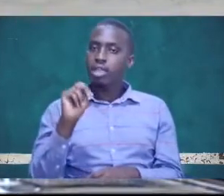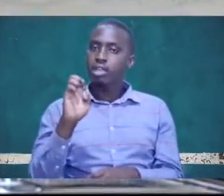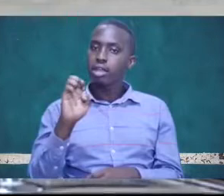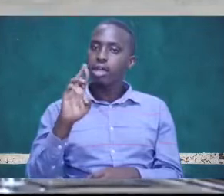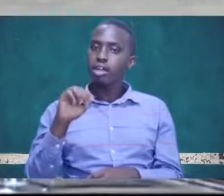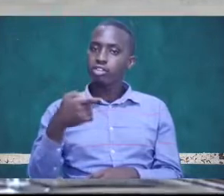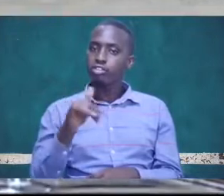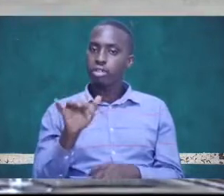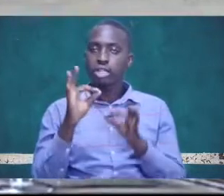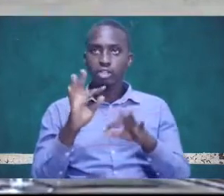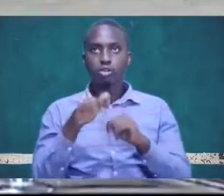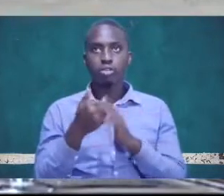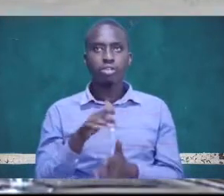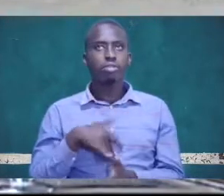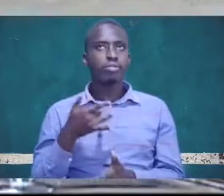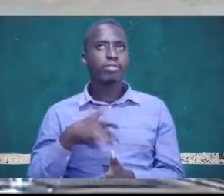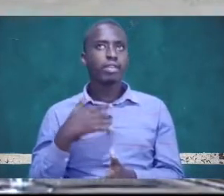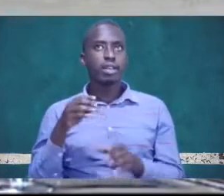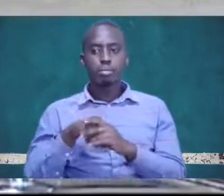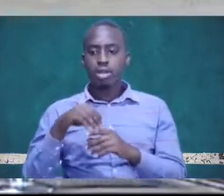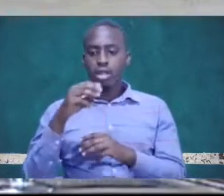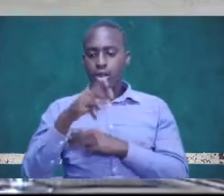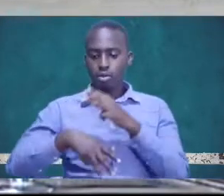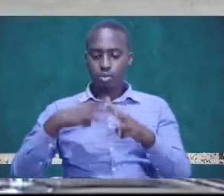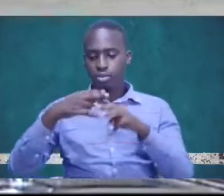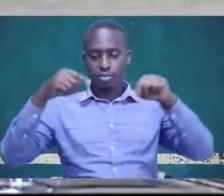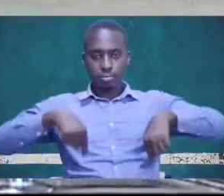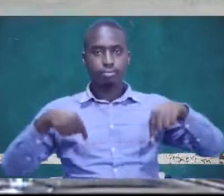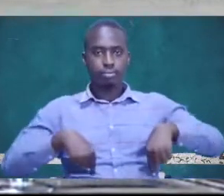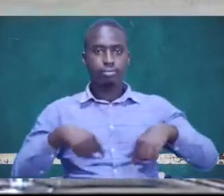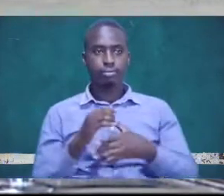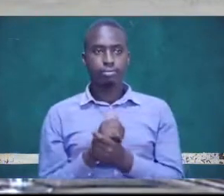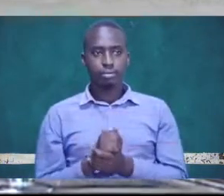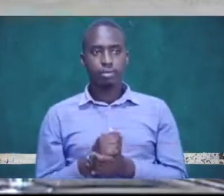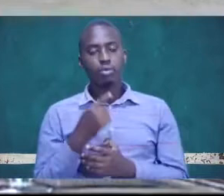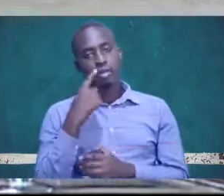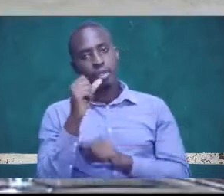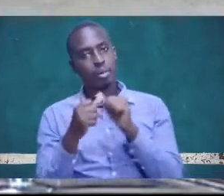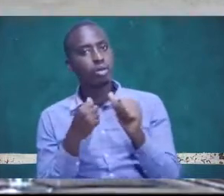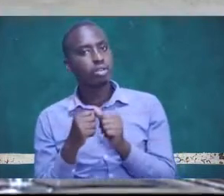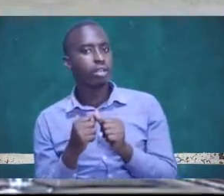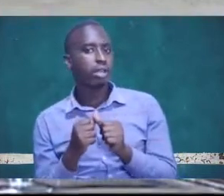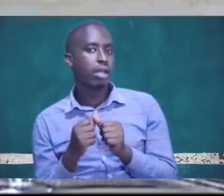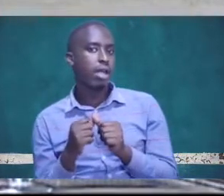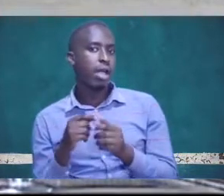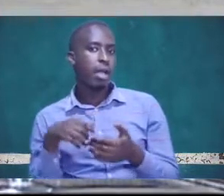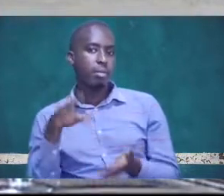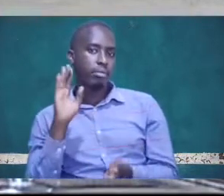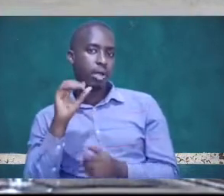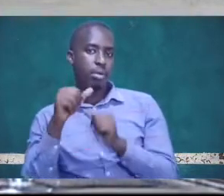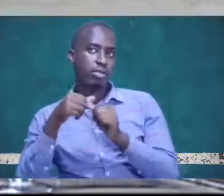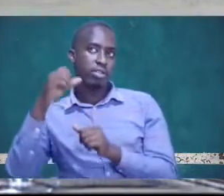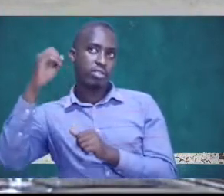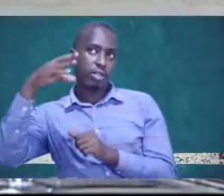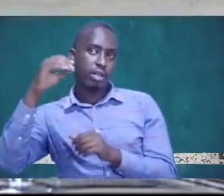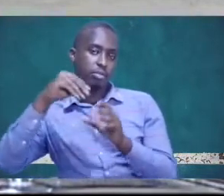is what we can feel on Earth here. You have talked about much on the sun in scenario